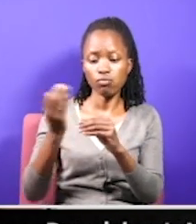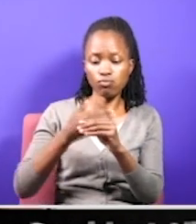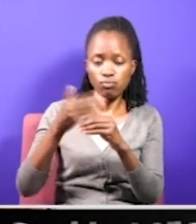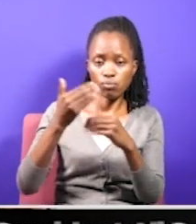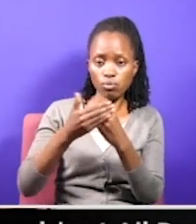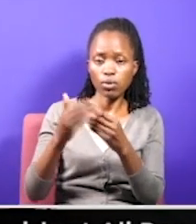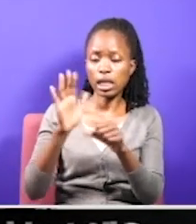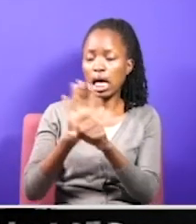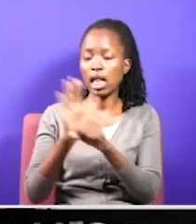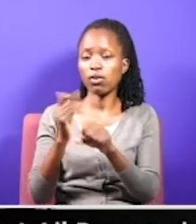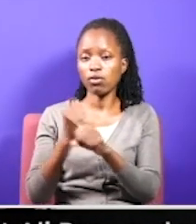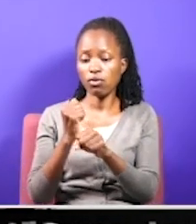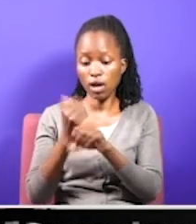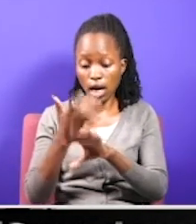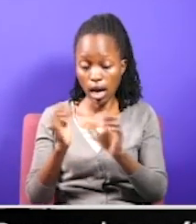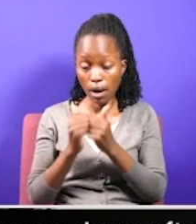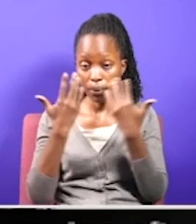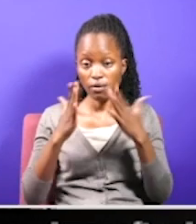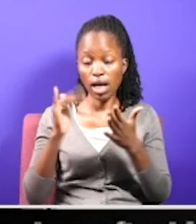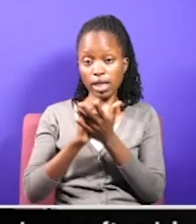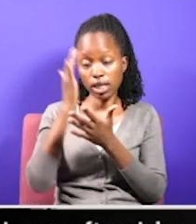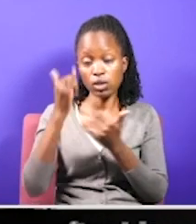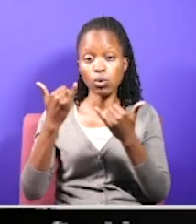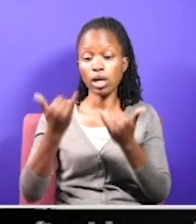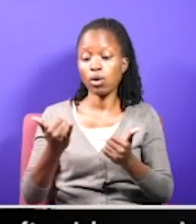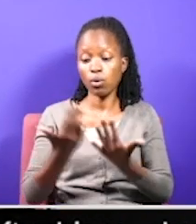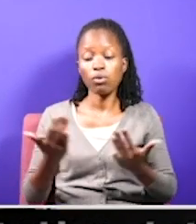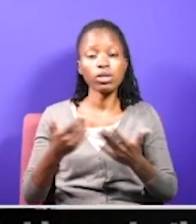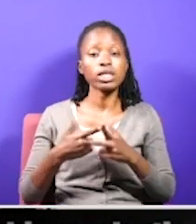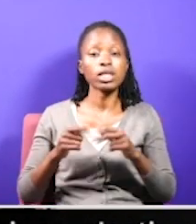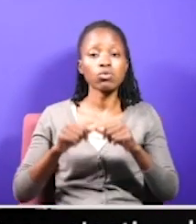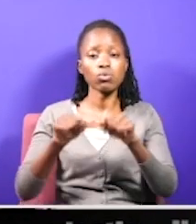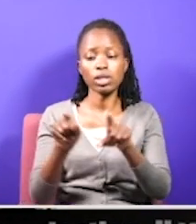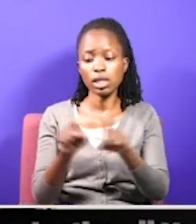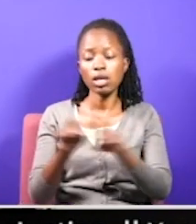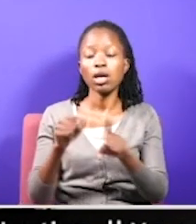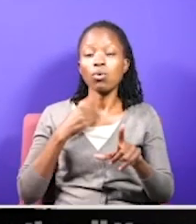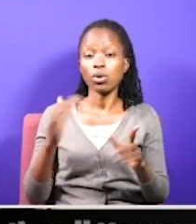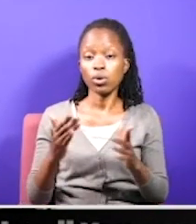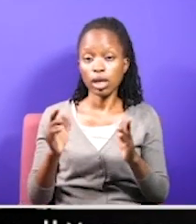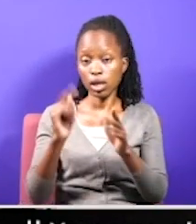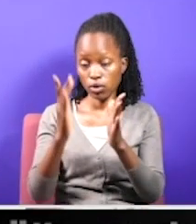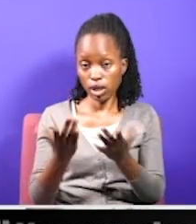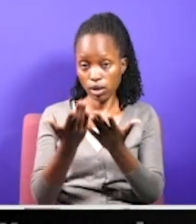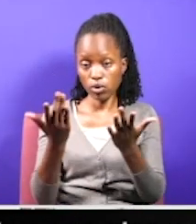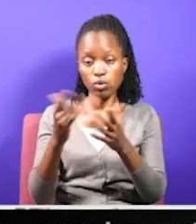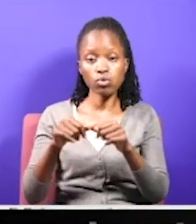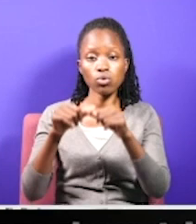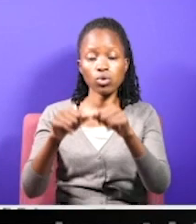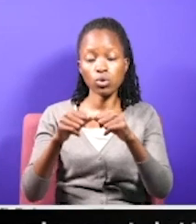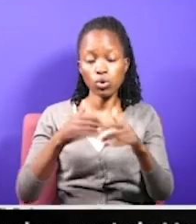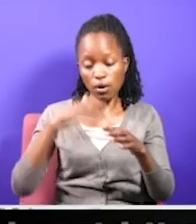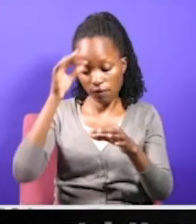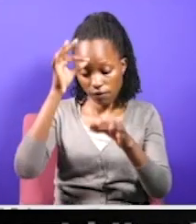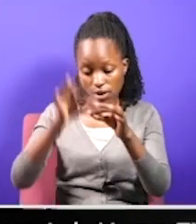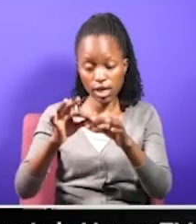done. Ndio sasa vitu vimeanza kuelea. We want to encourage Kenyans to continue to have faith in